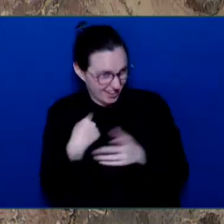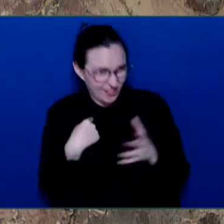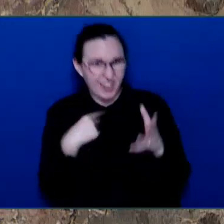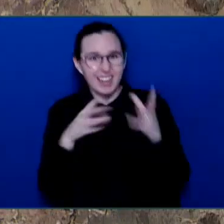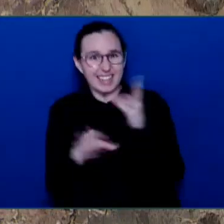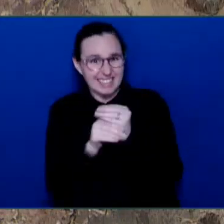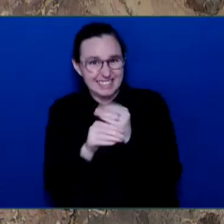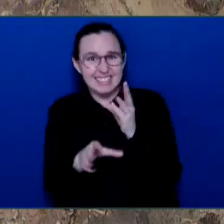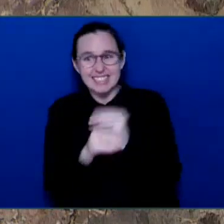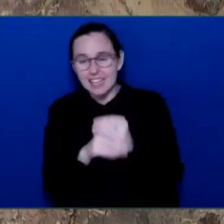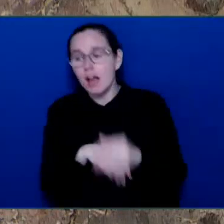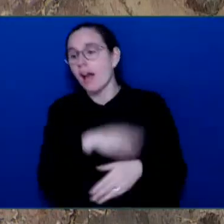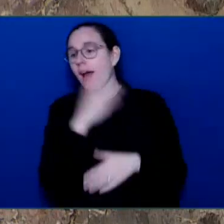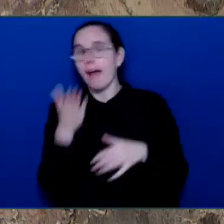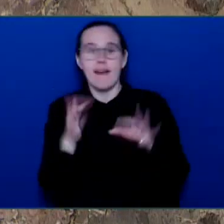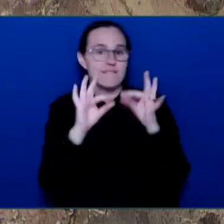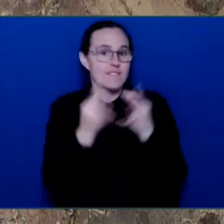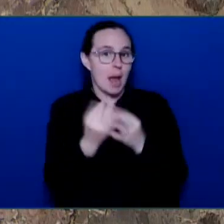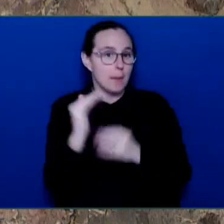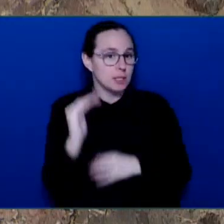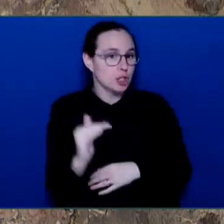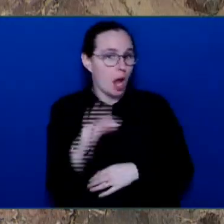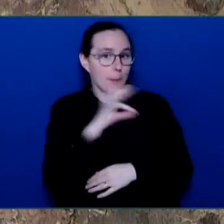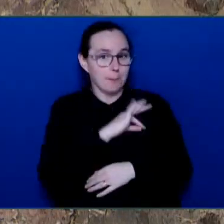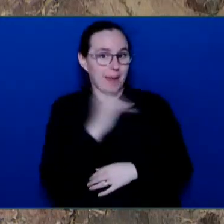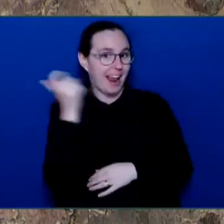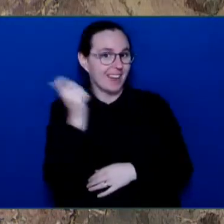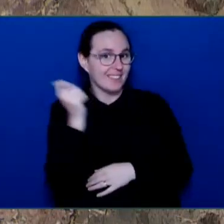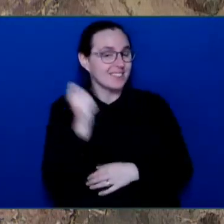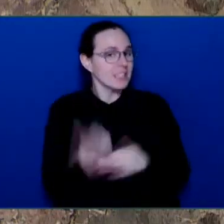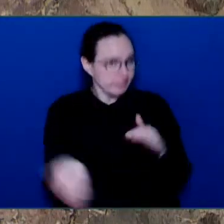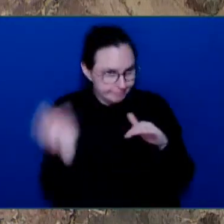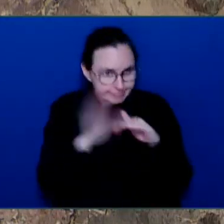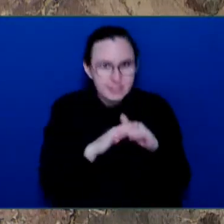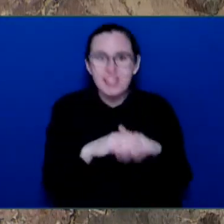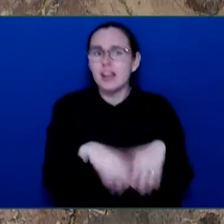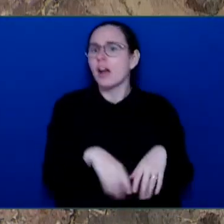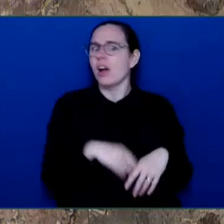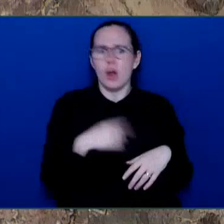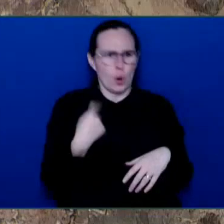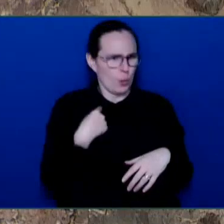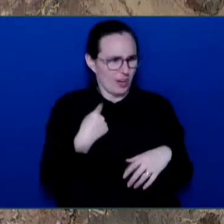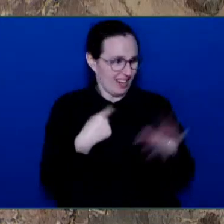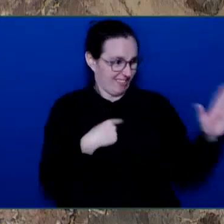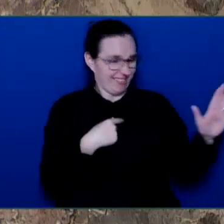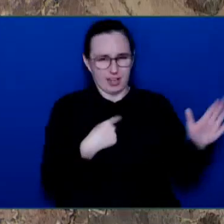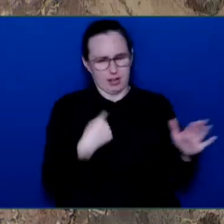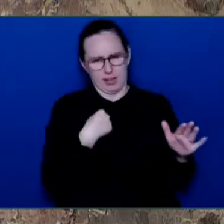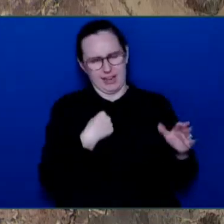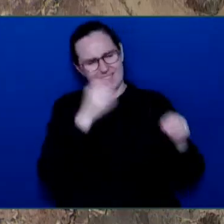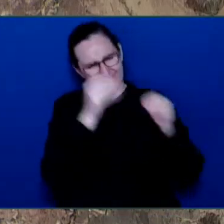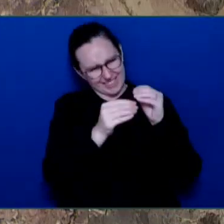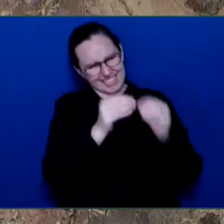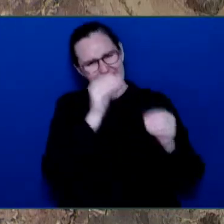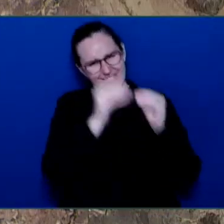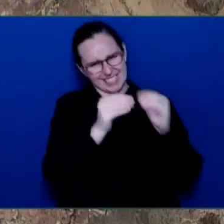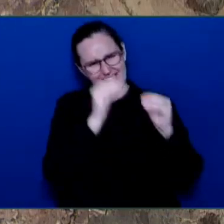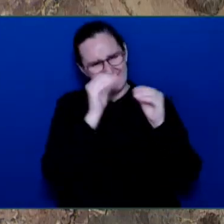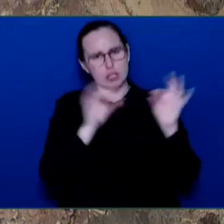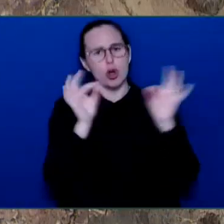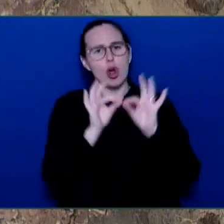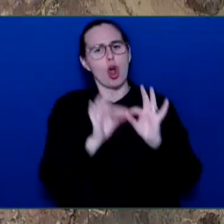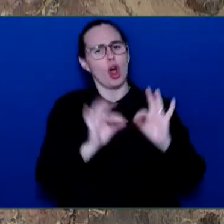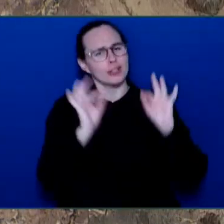we are building a strong, clean energy economy, because that's where the world is going, and that's where we're going